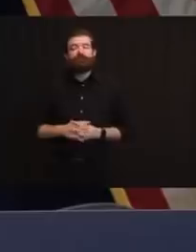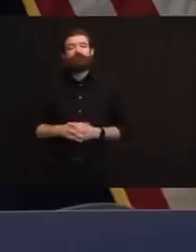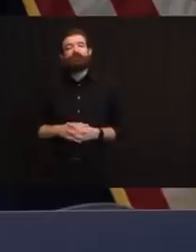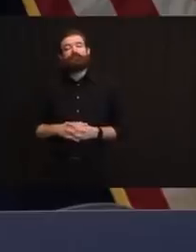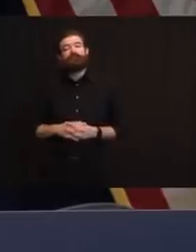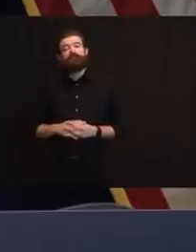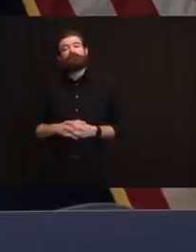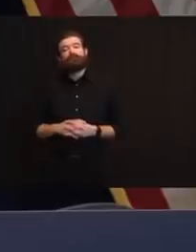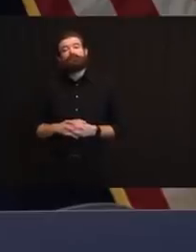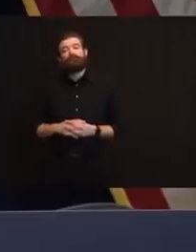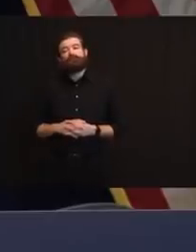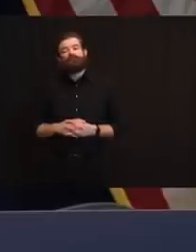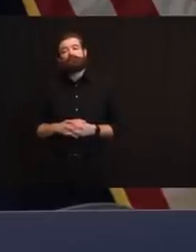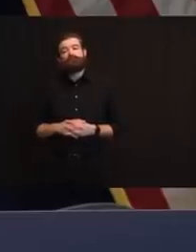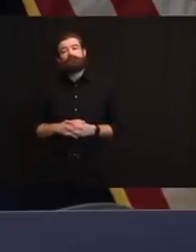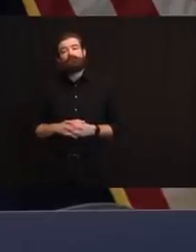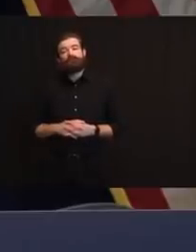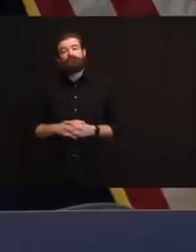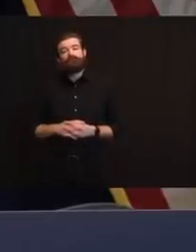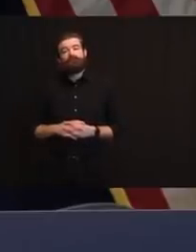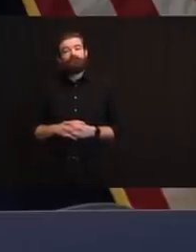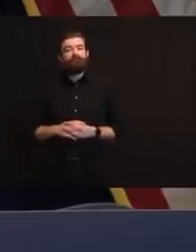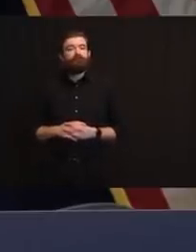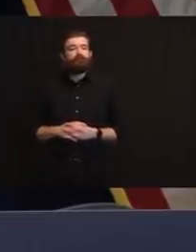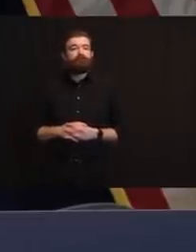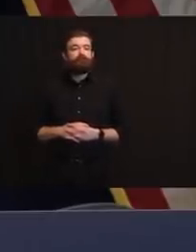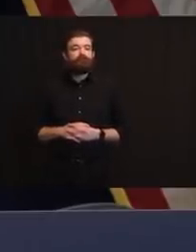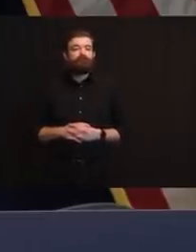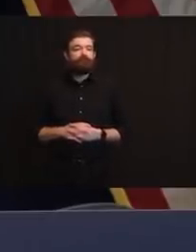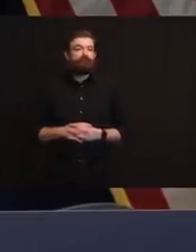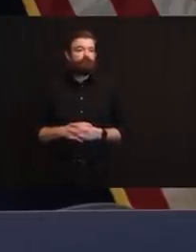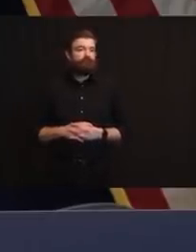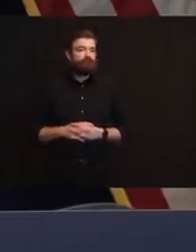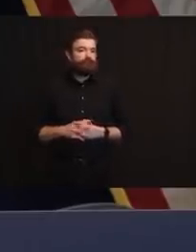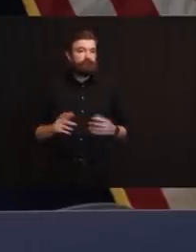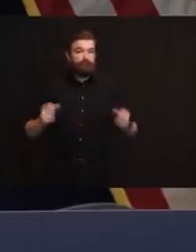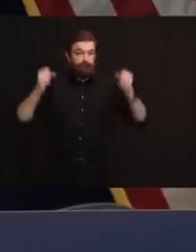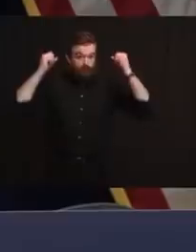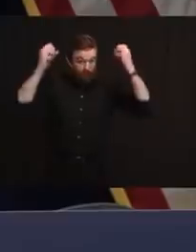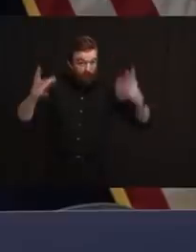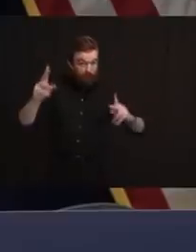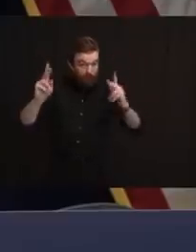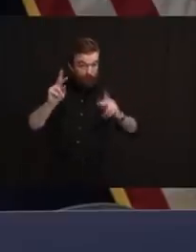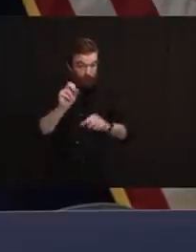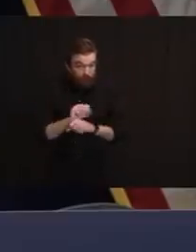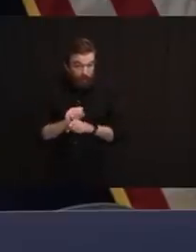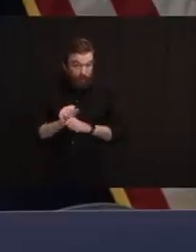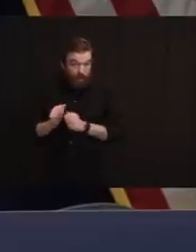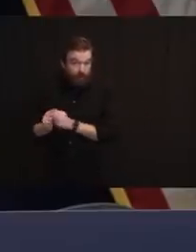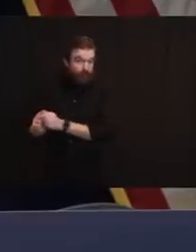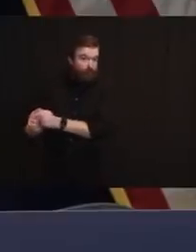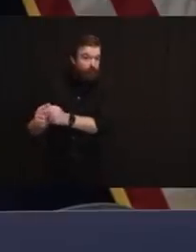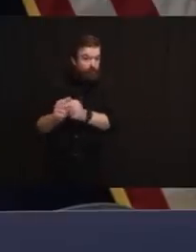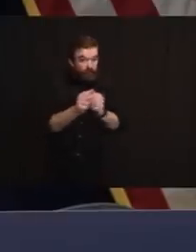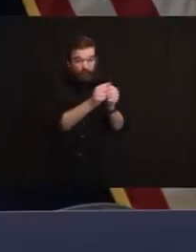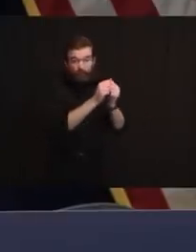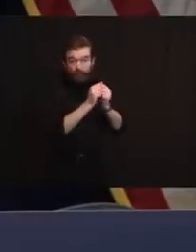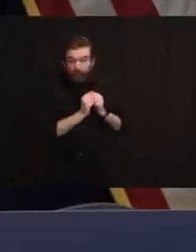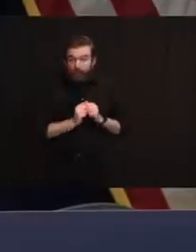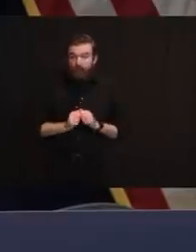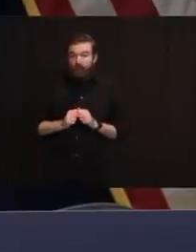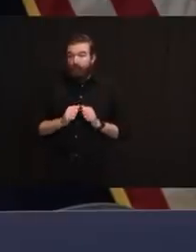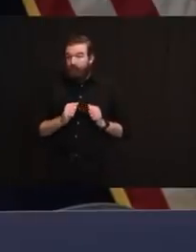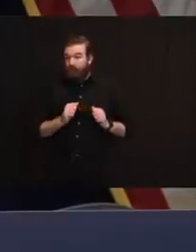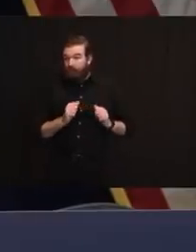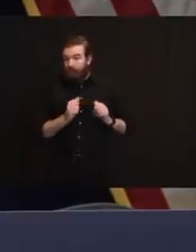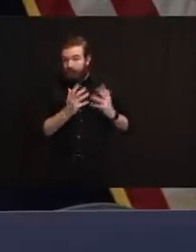Unit. And just to give you a small sense of what their planning, logistics, and management is, their operational support